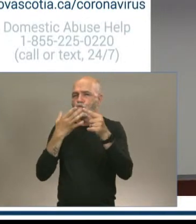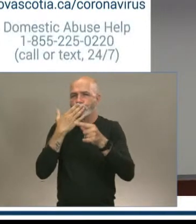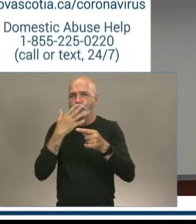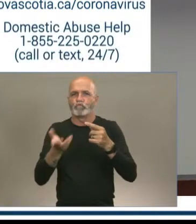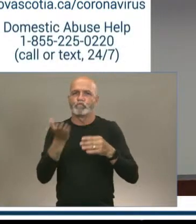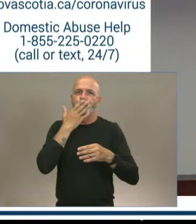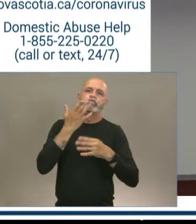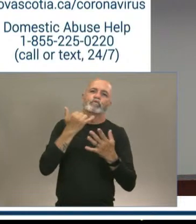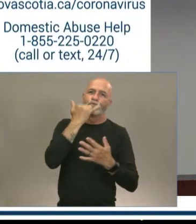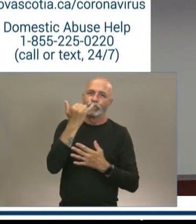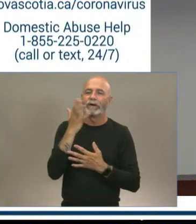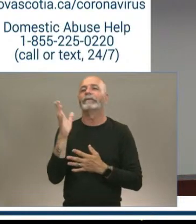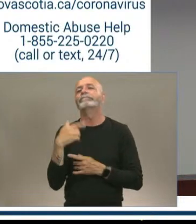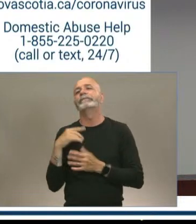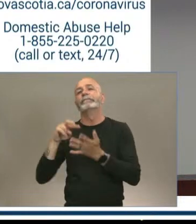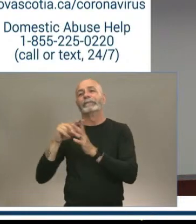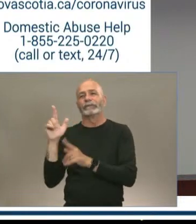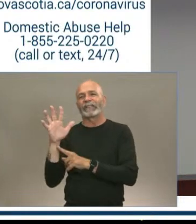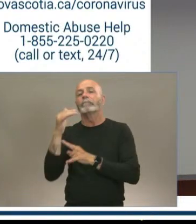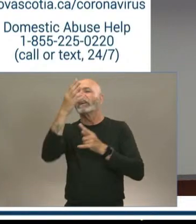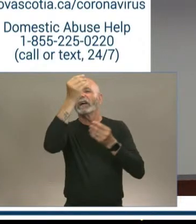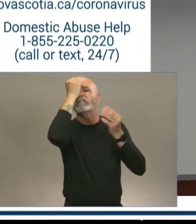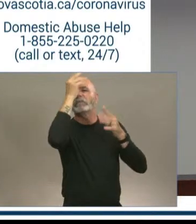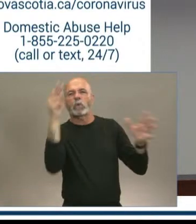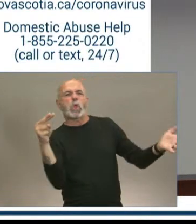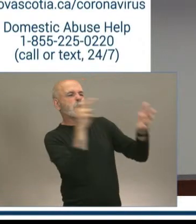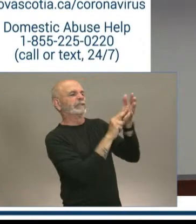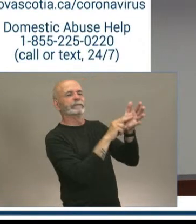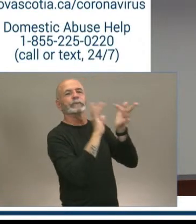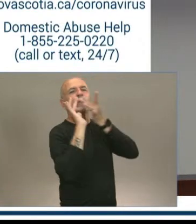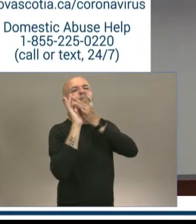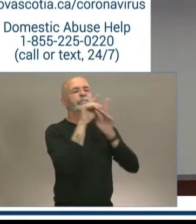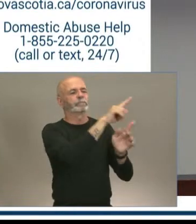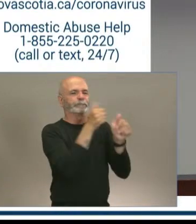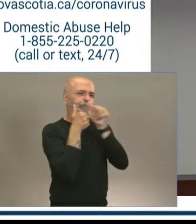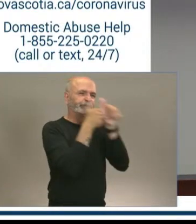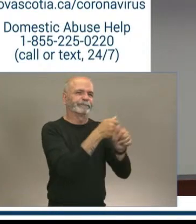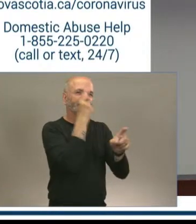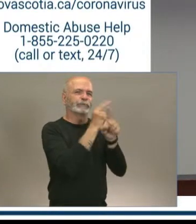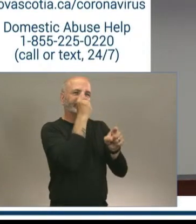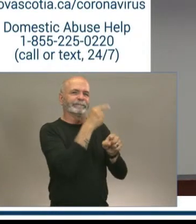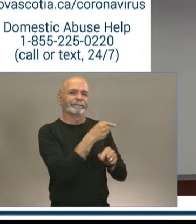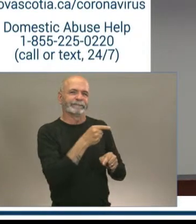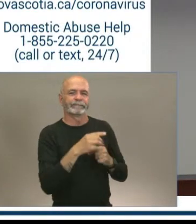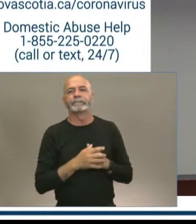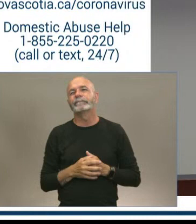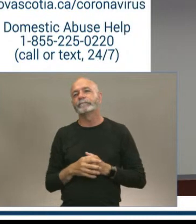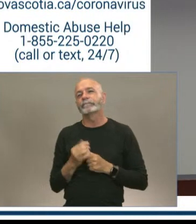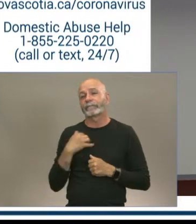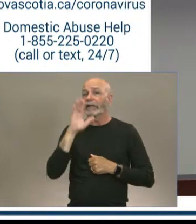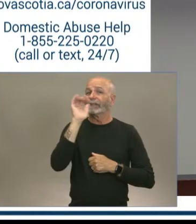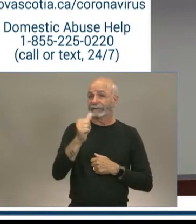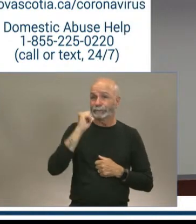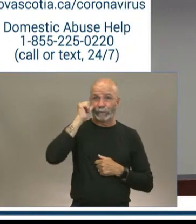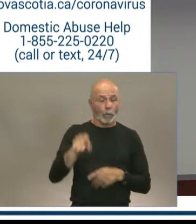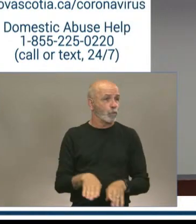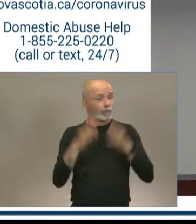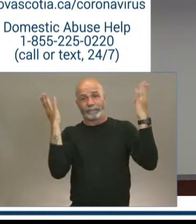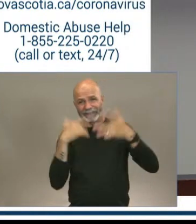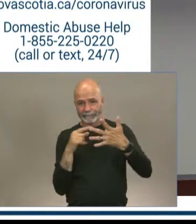information is on our coronavirus website. We are heading into phase 3 tomorrow and also into a long